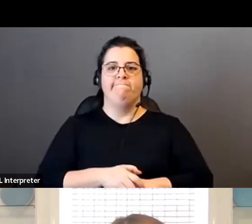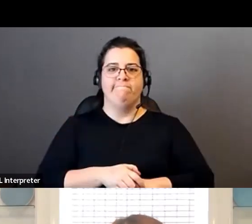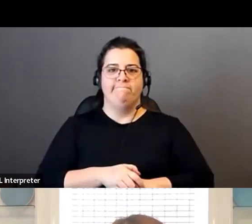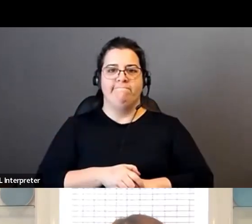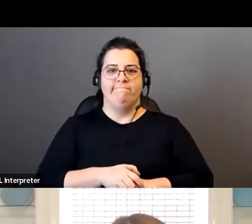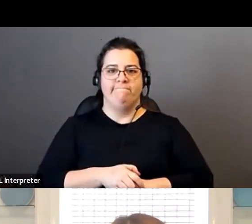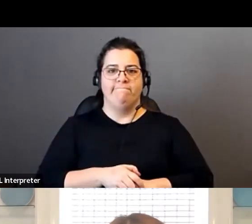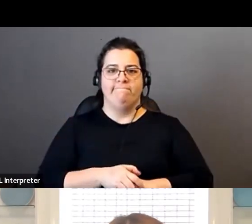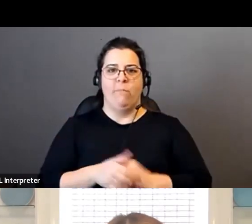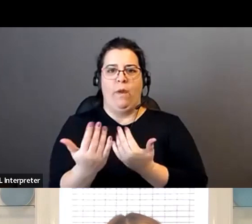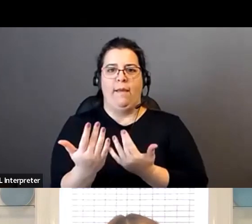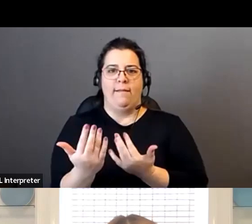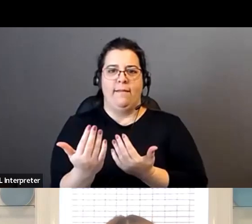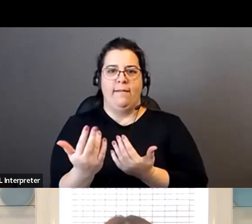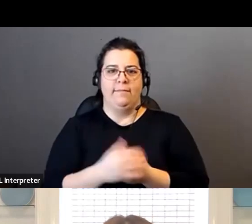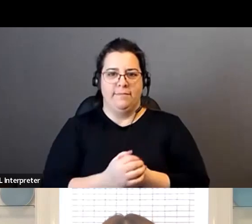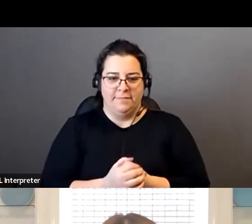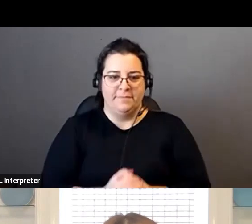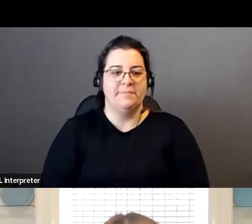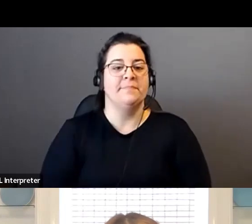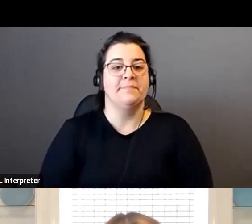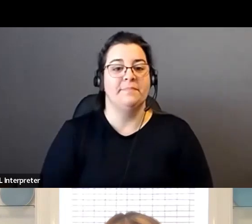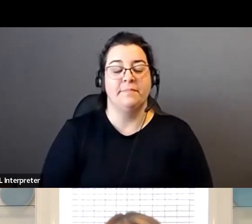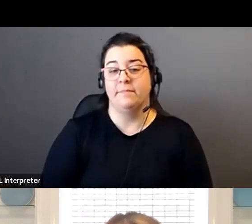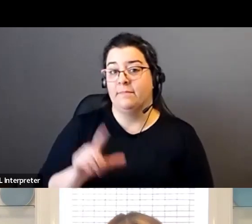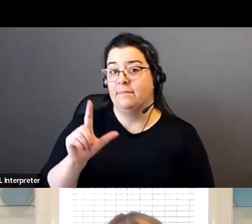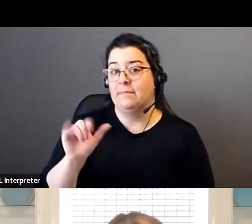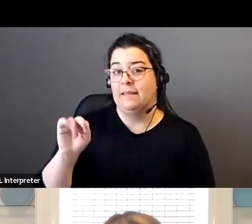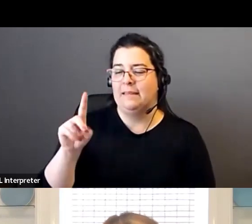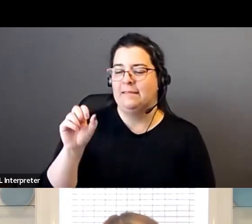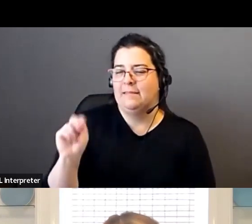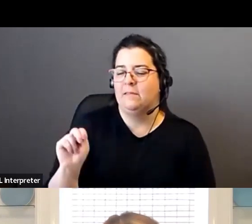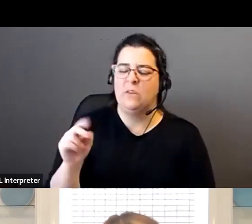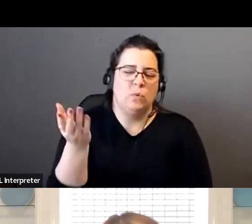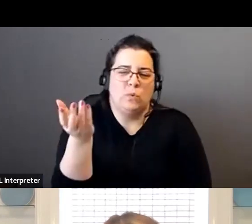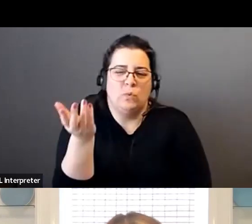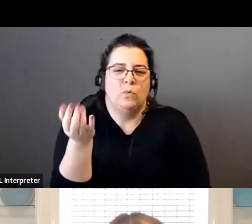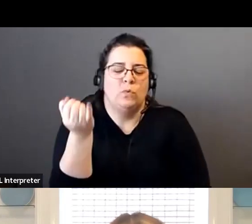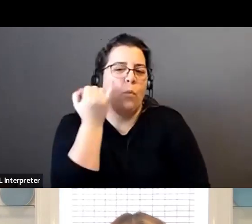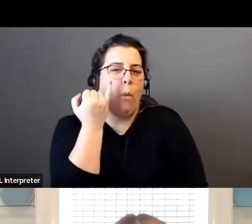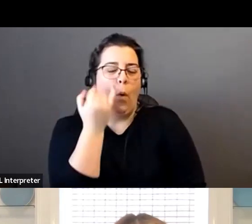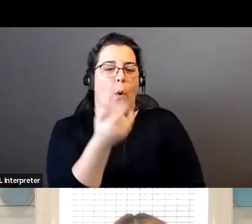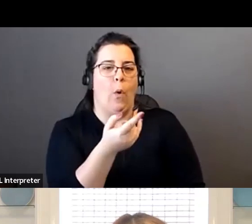So as a knock on, if you have a guest who comes on and they say, do